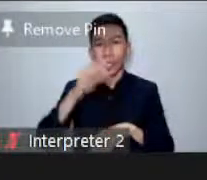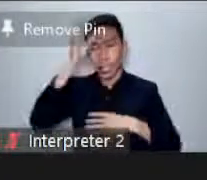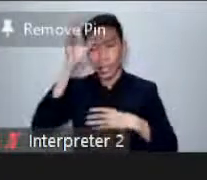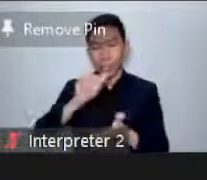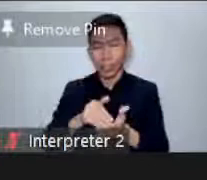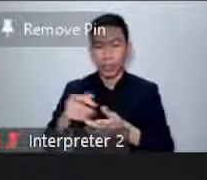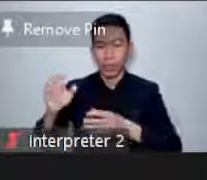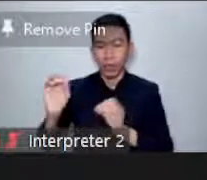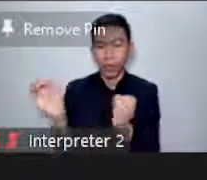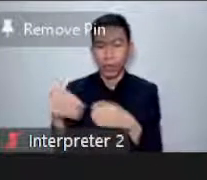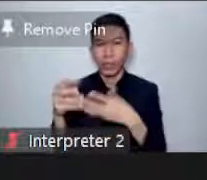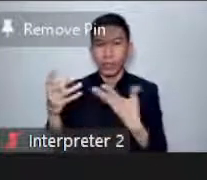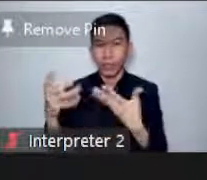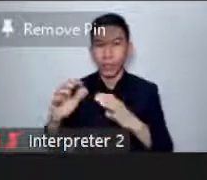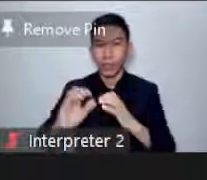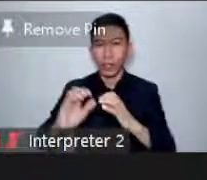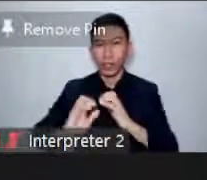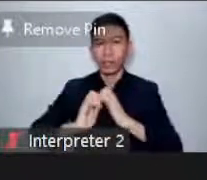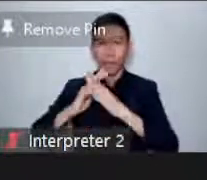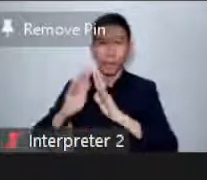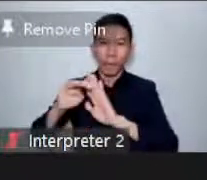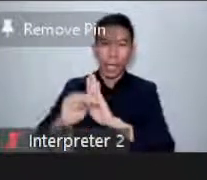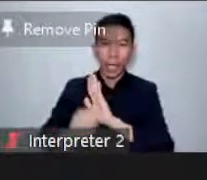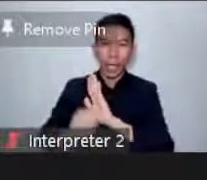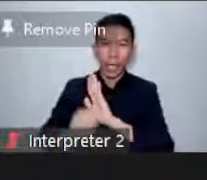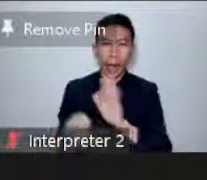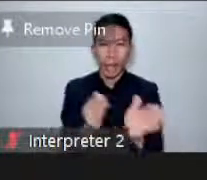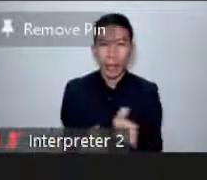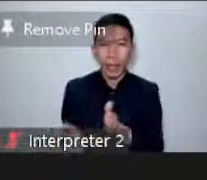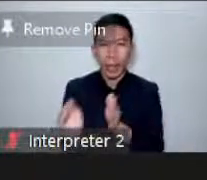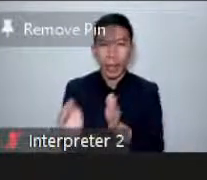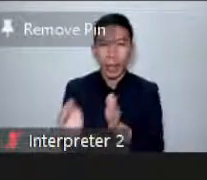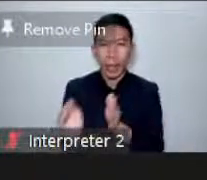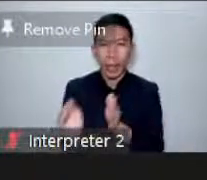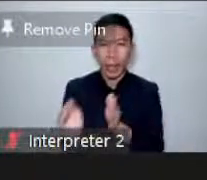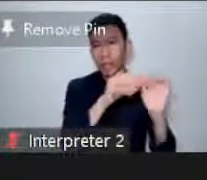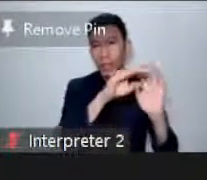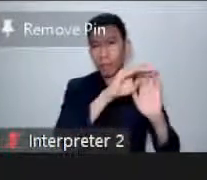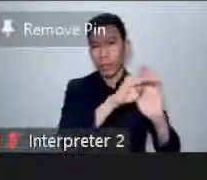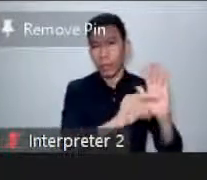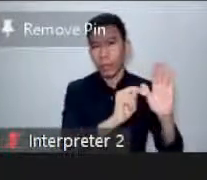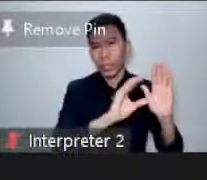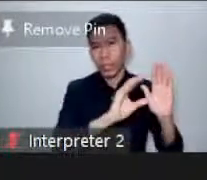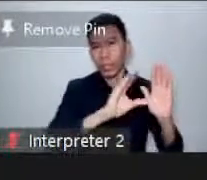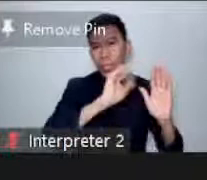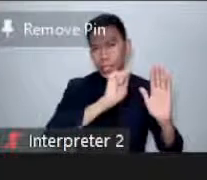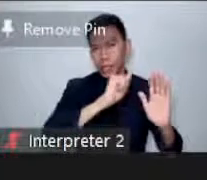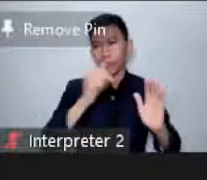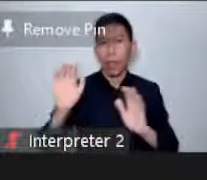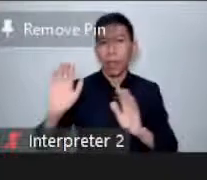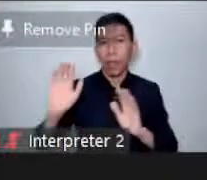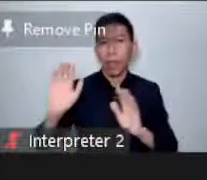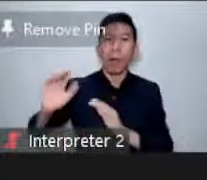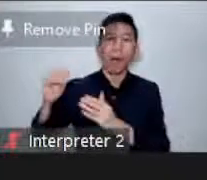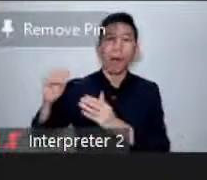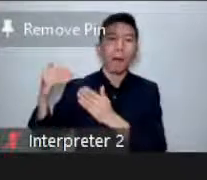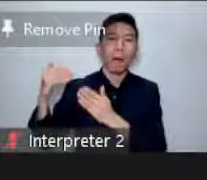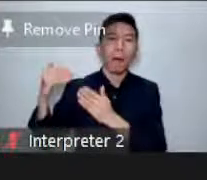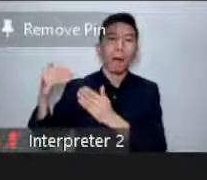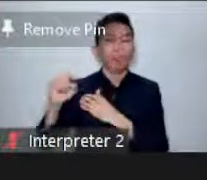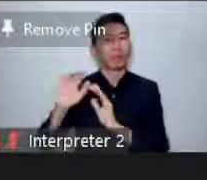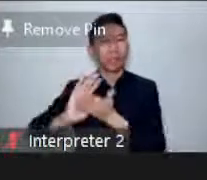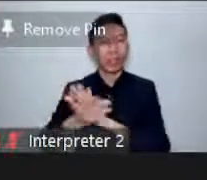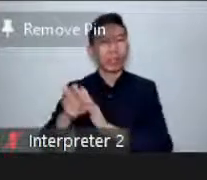own strategic plan to carry out its mandate under the NICA, namely to be the center of excellence in cancer